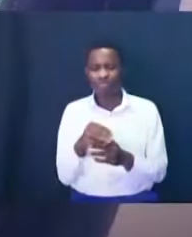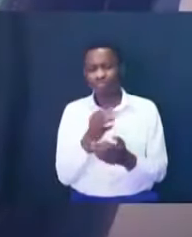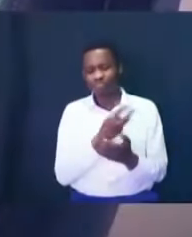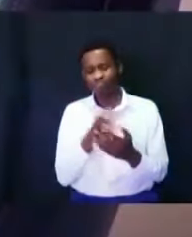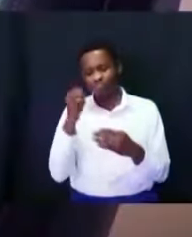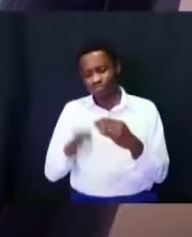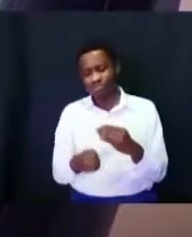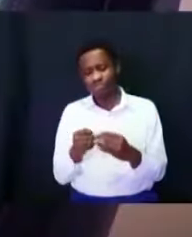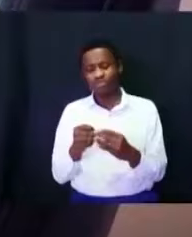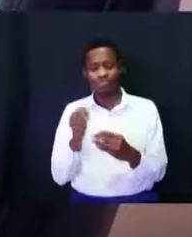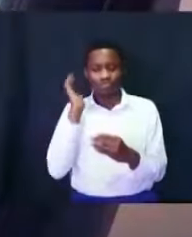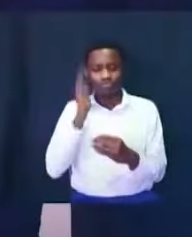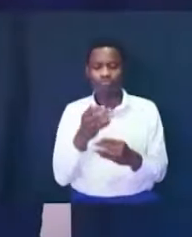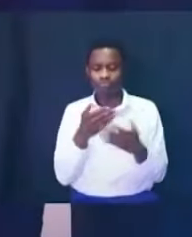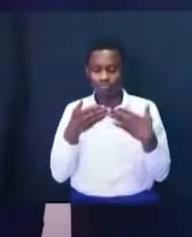no